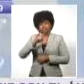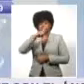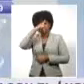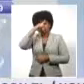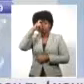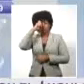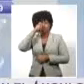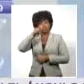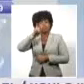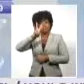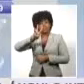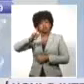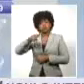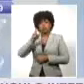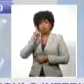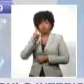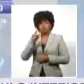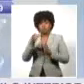place with a